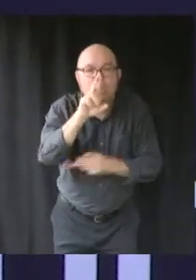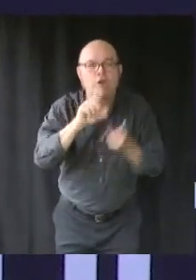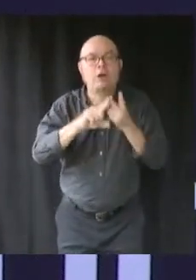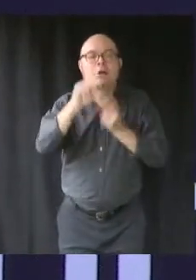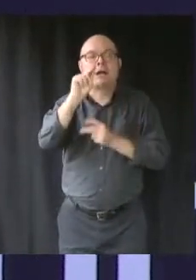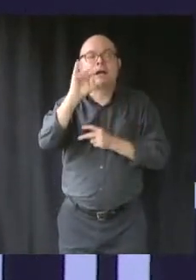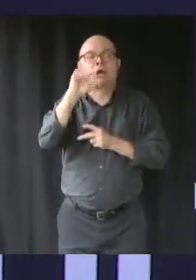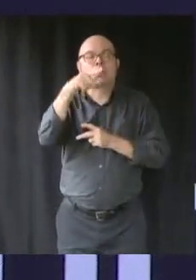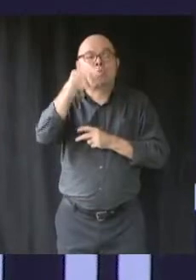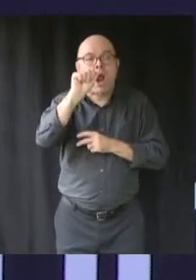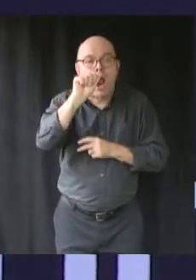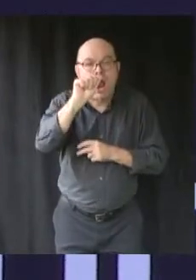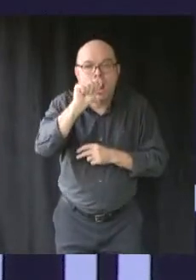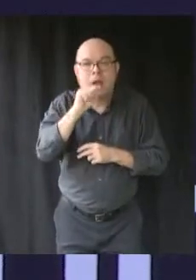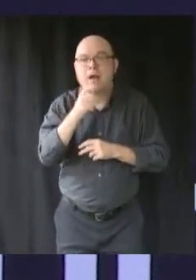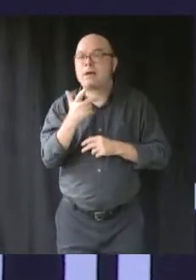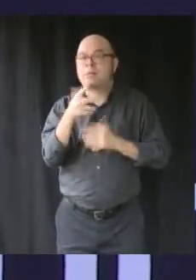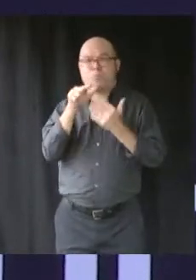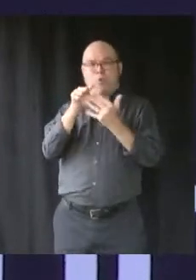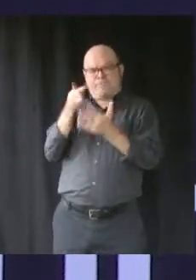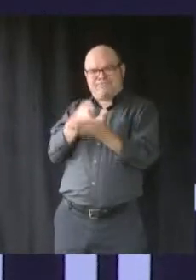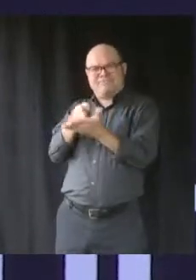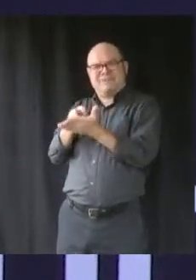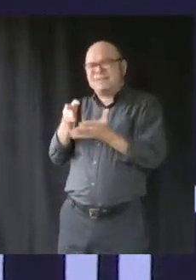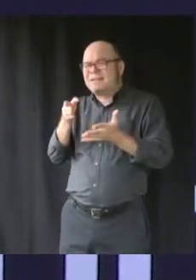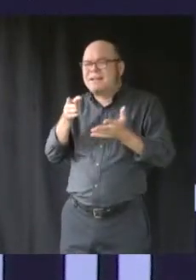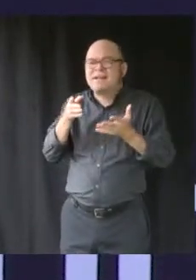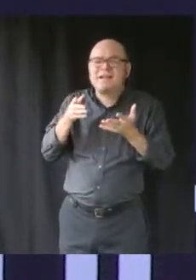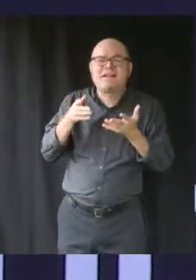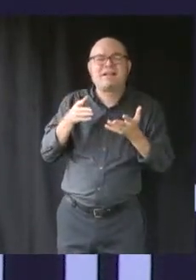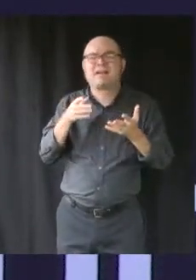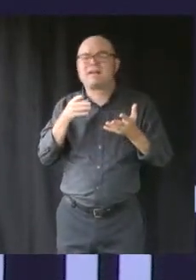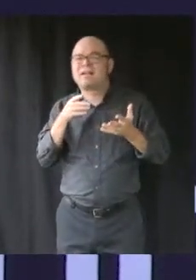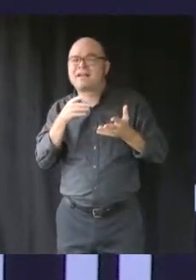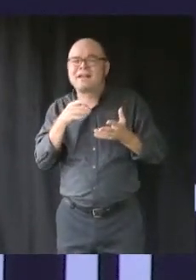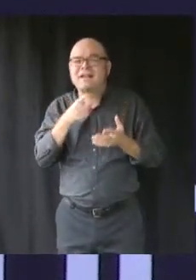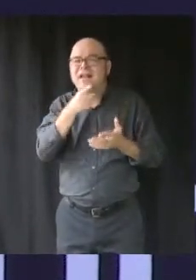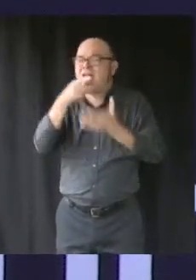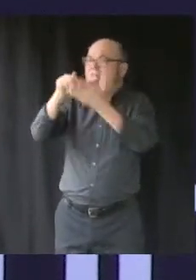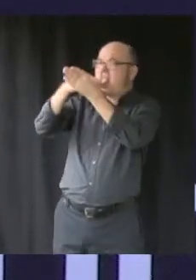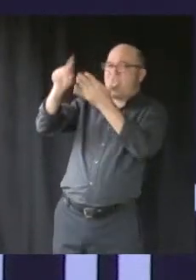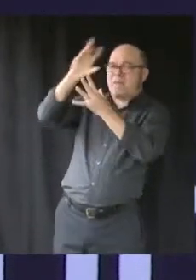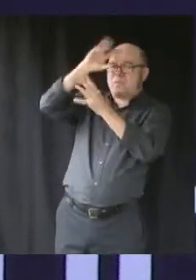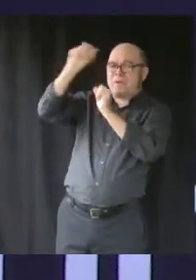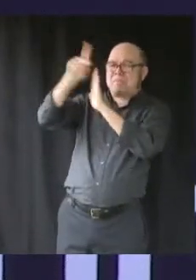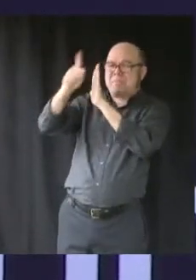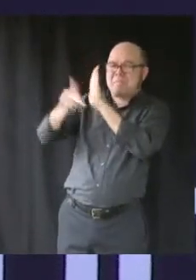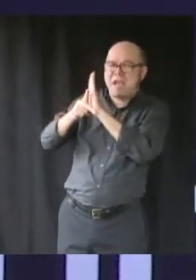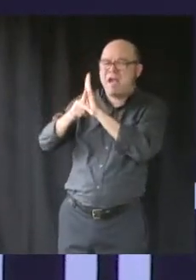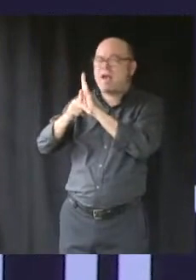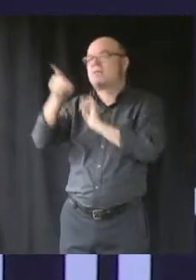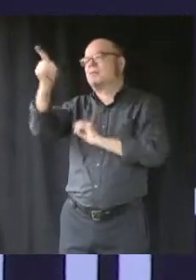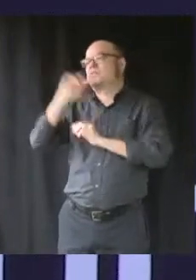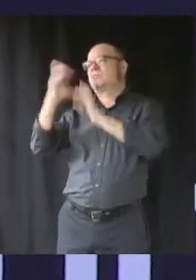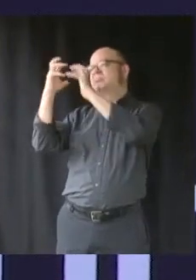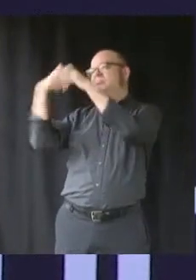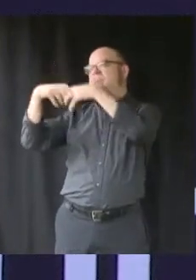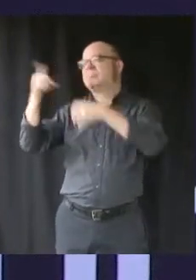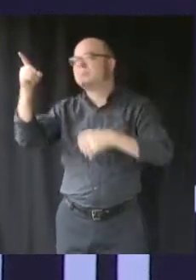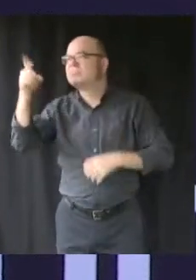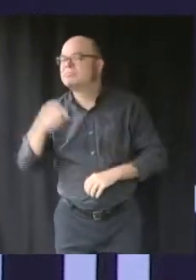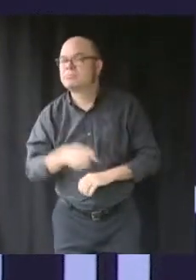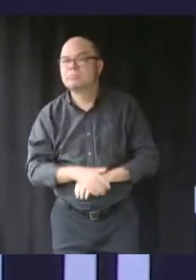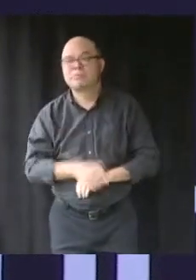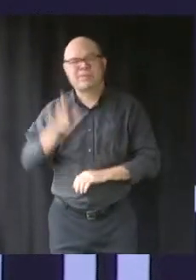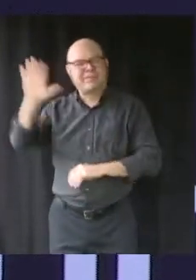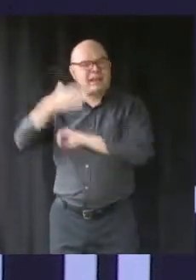and I quote, a formula for failure. I witnessed those events. And years later, he took on the